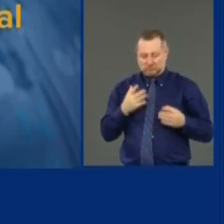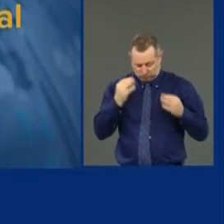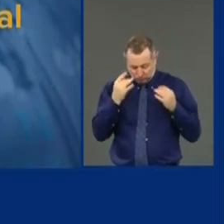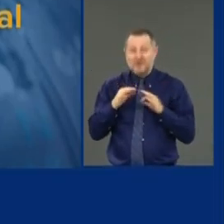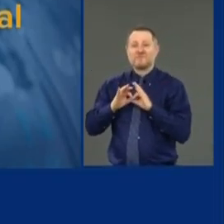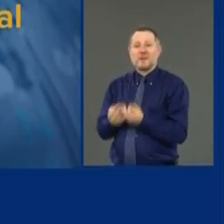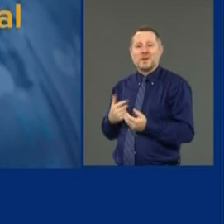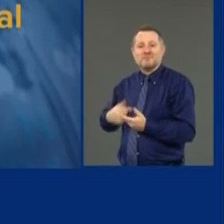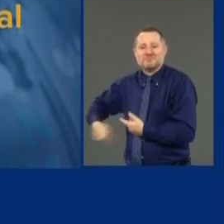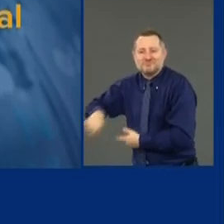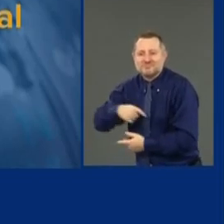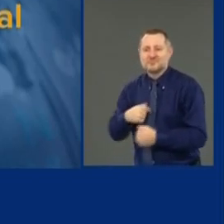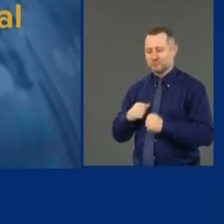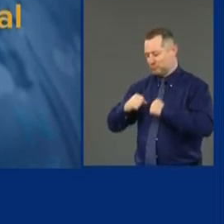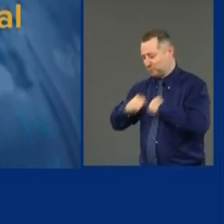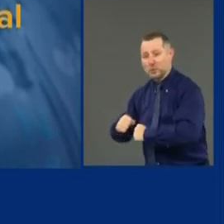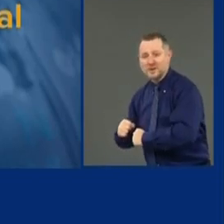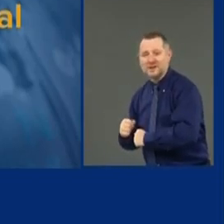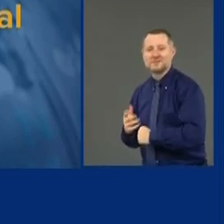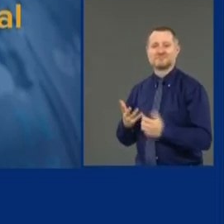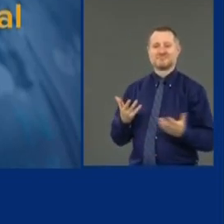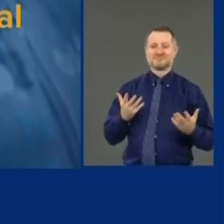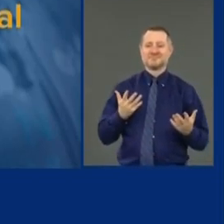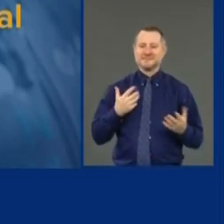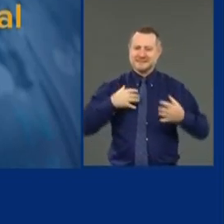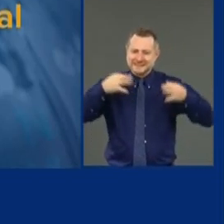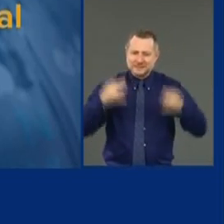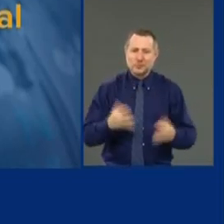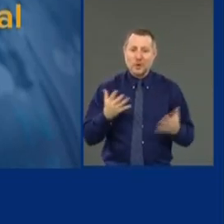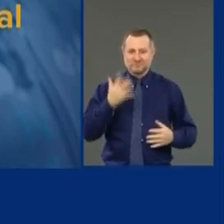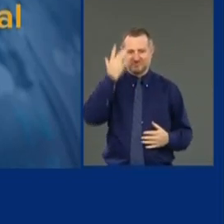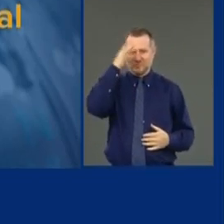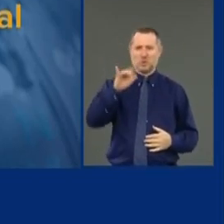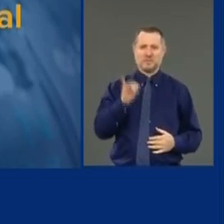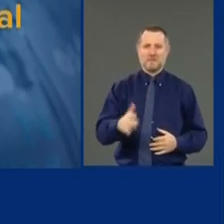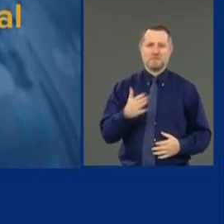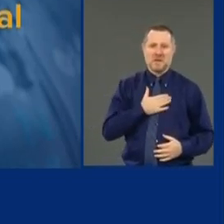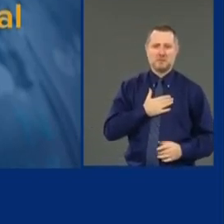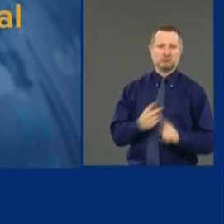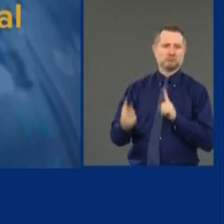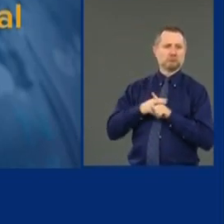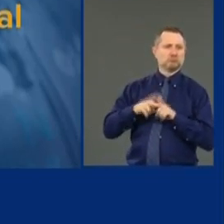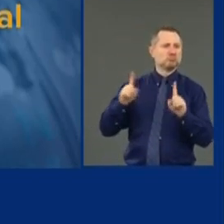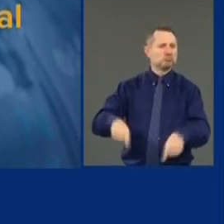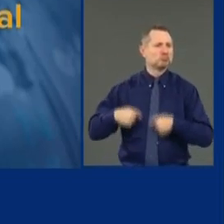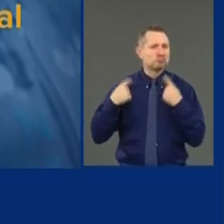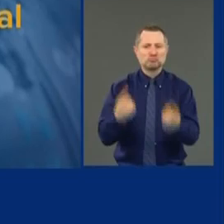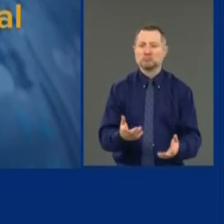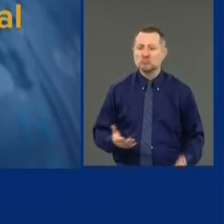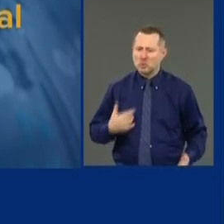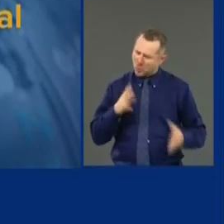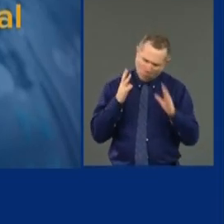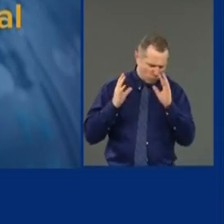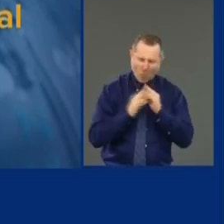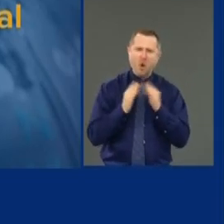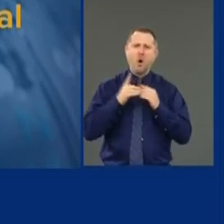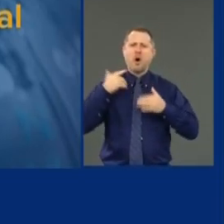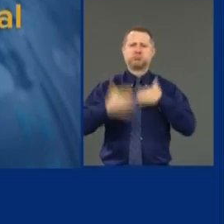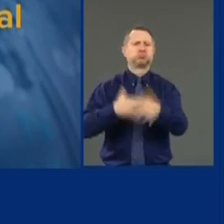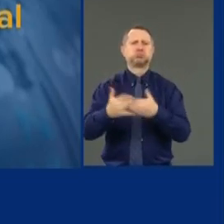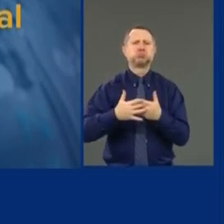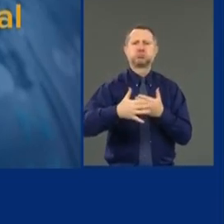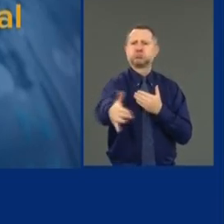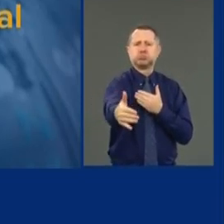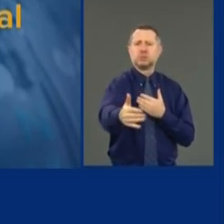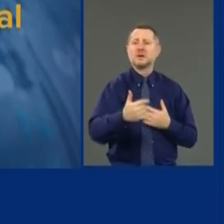was smart. That's my job as governor. That's what I've been doing. That's what I continue to do. I'm still trying to communicate